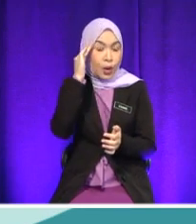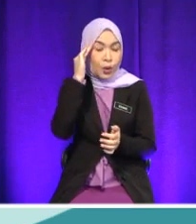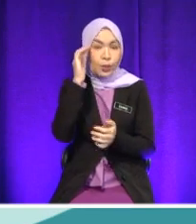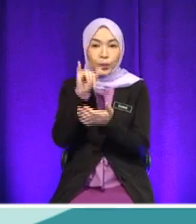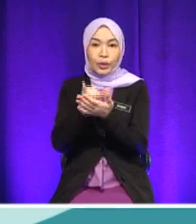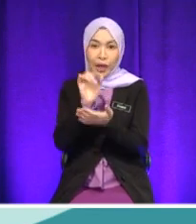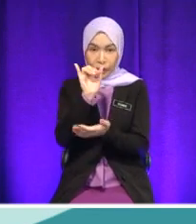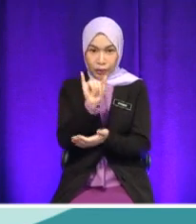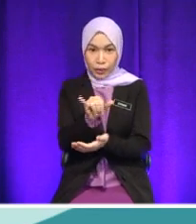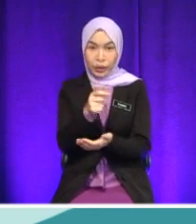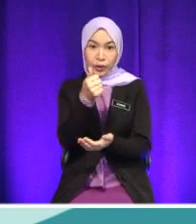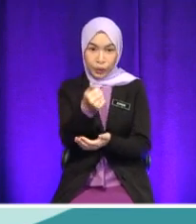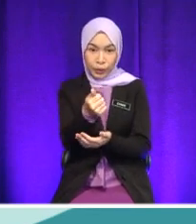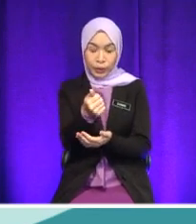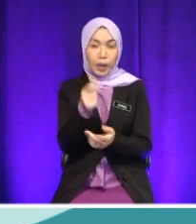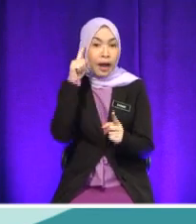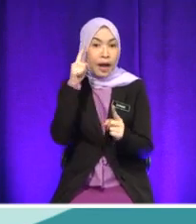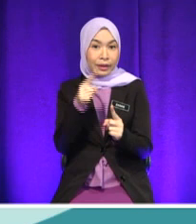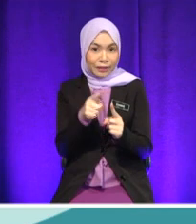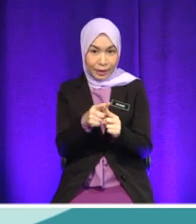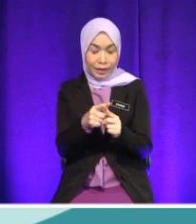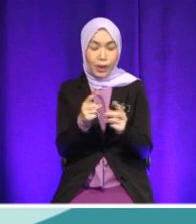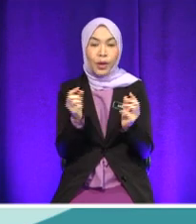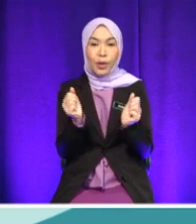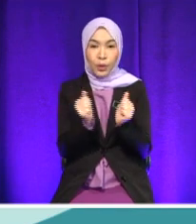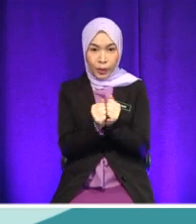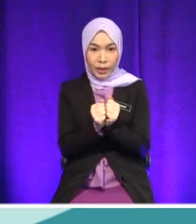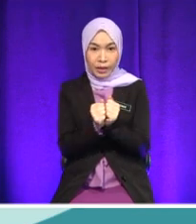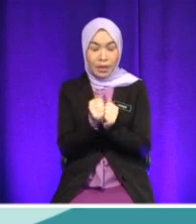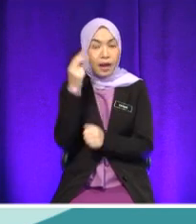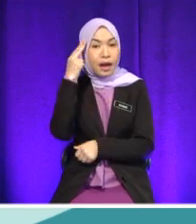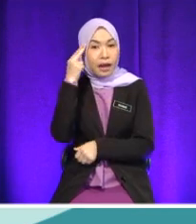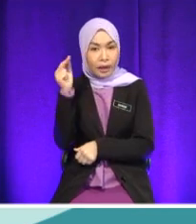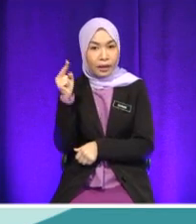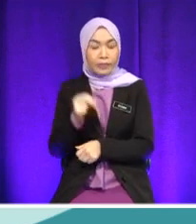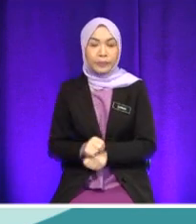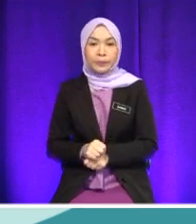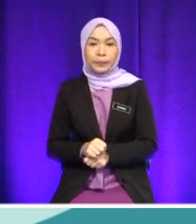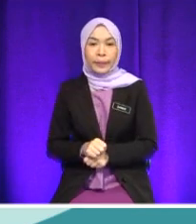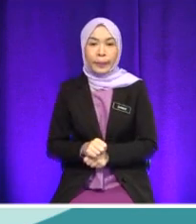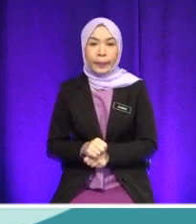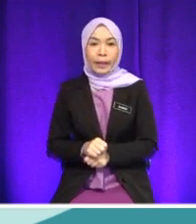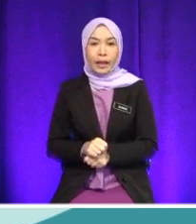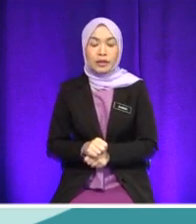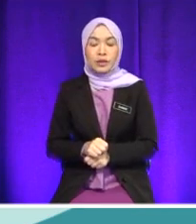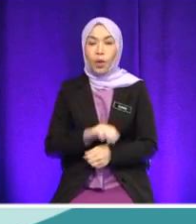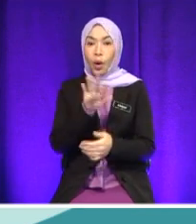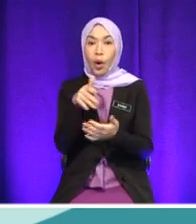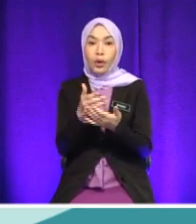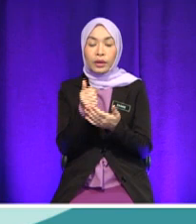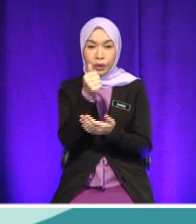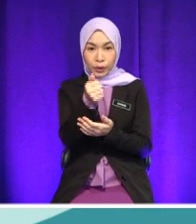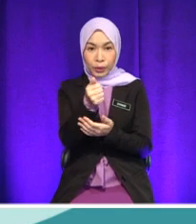them, okay? And the second one, you can use like I think you are right about that, okay? Or you can say that I feel